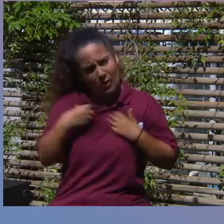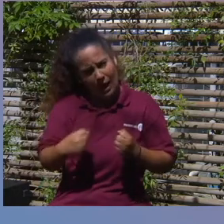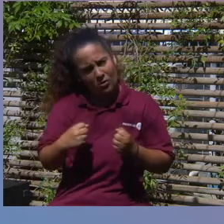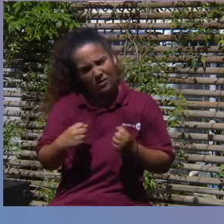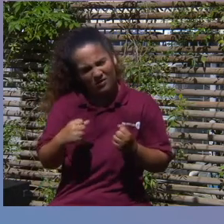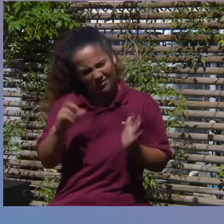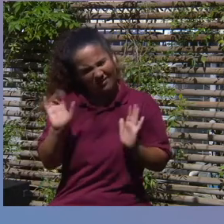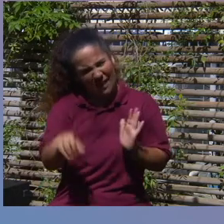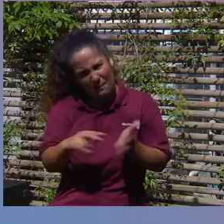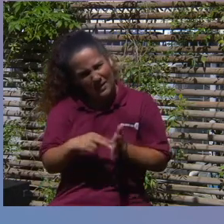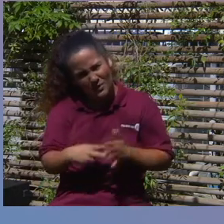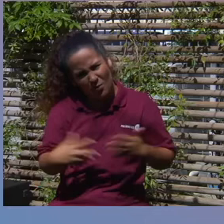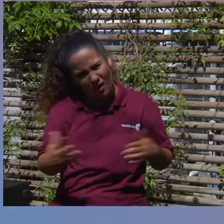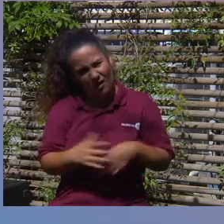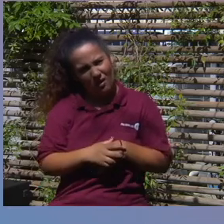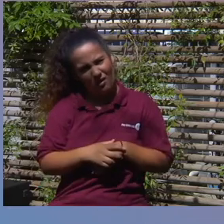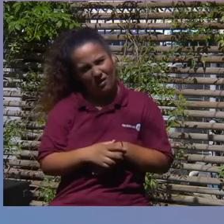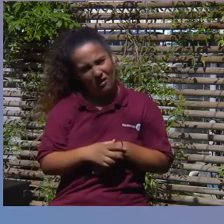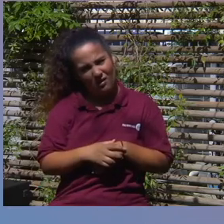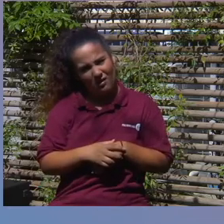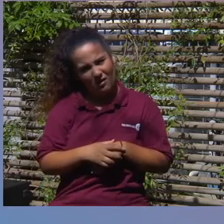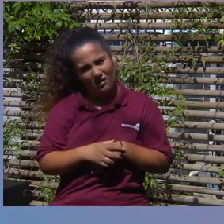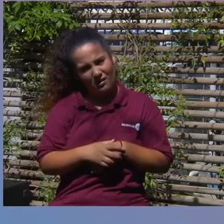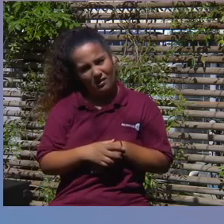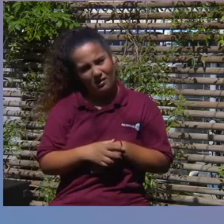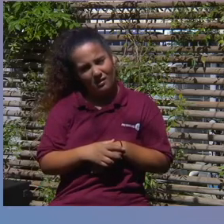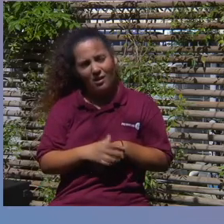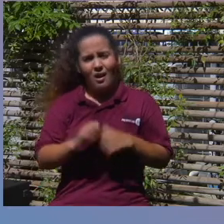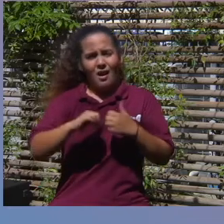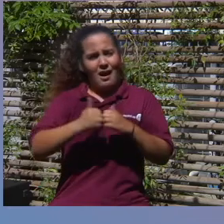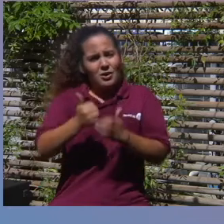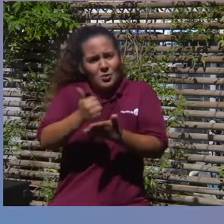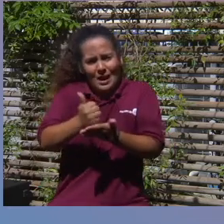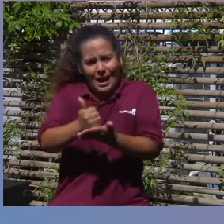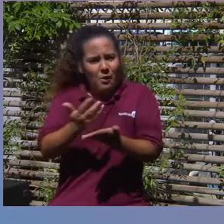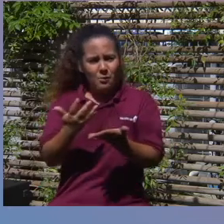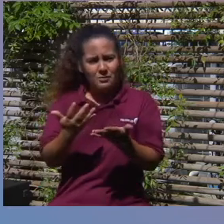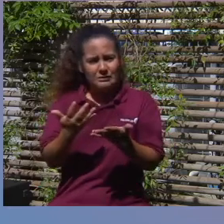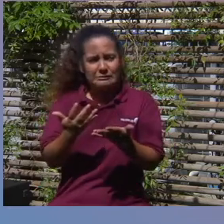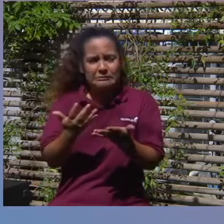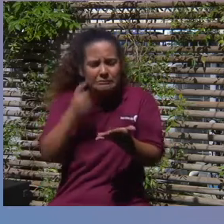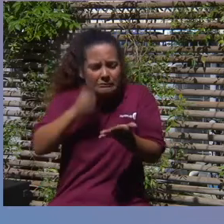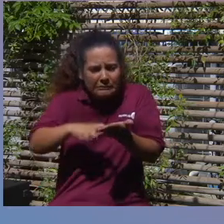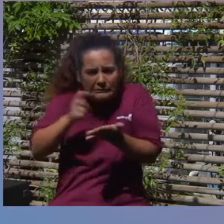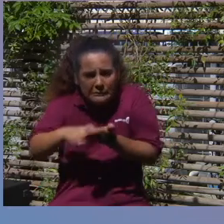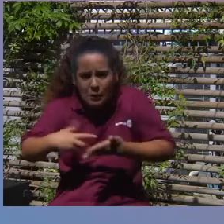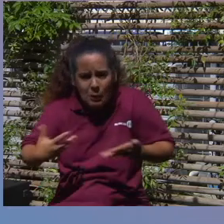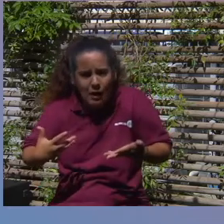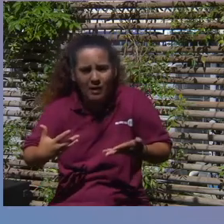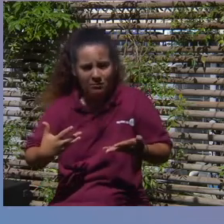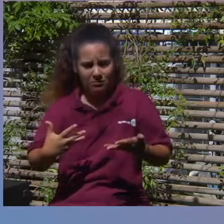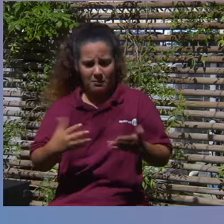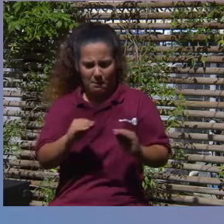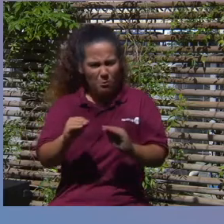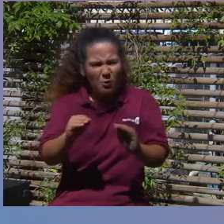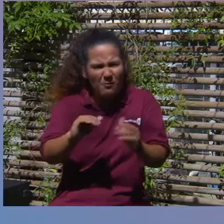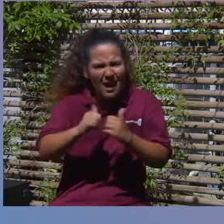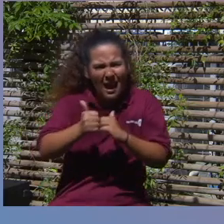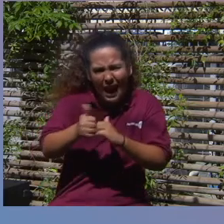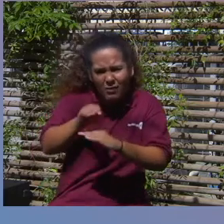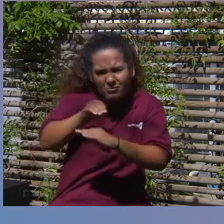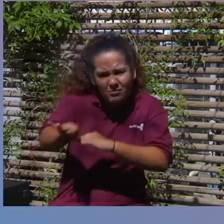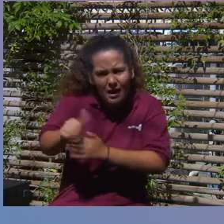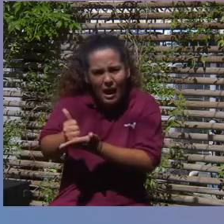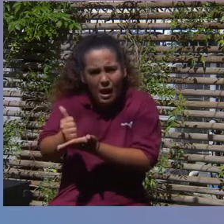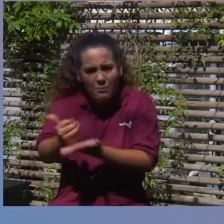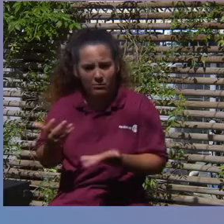it? Mm-hmm. And how do you help? And what are the signs? And how does movement help that? I mean, that's a whole